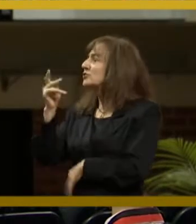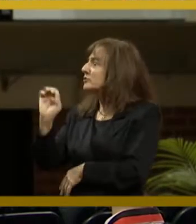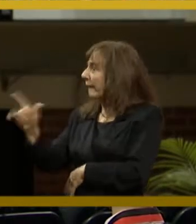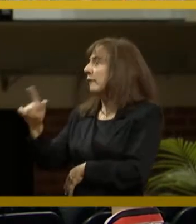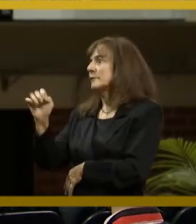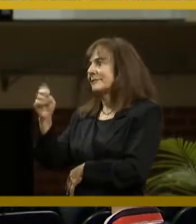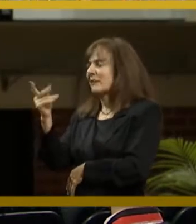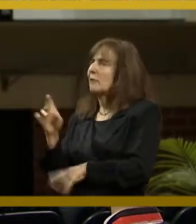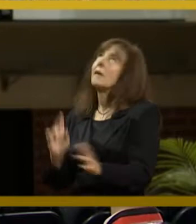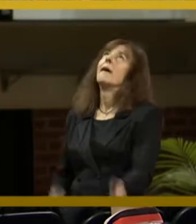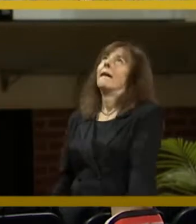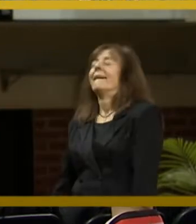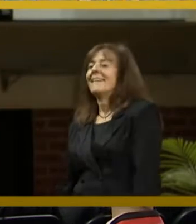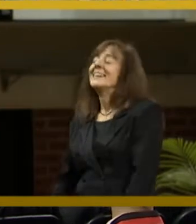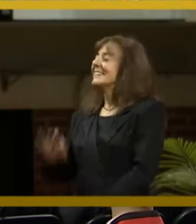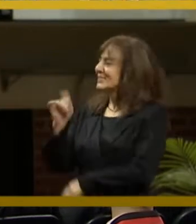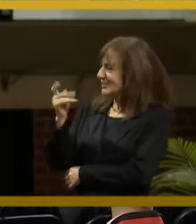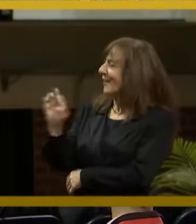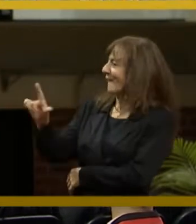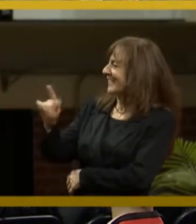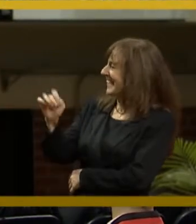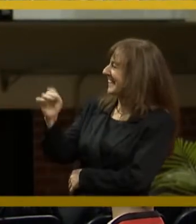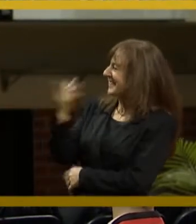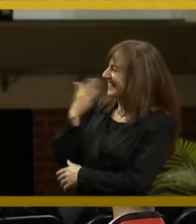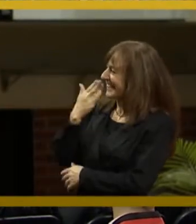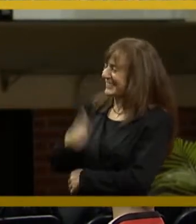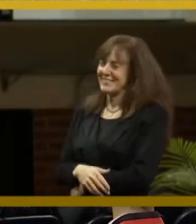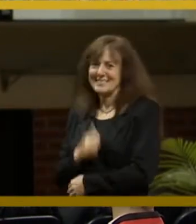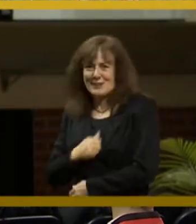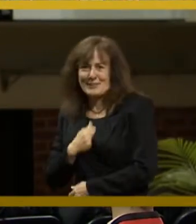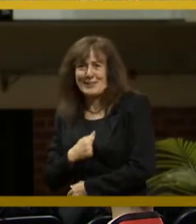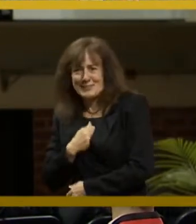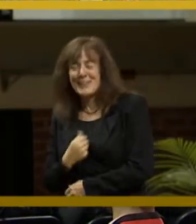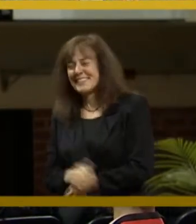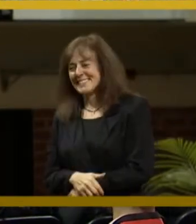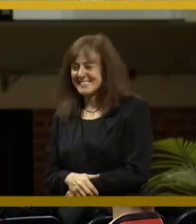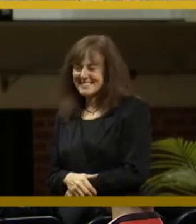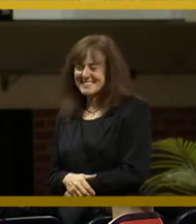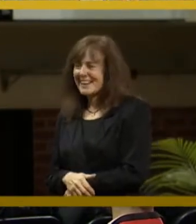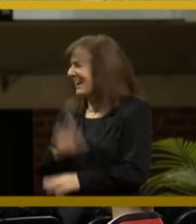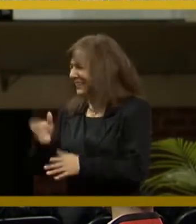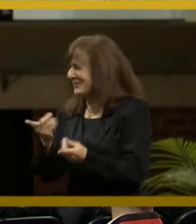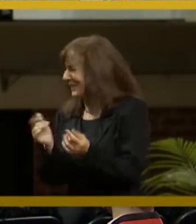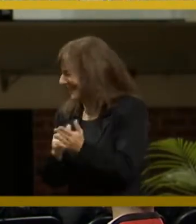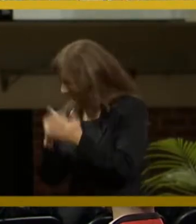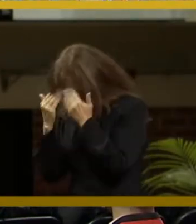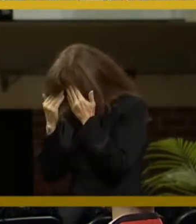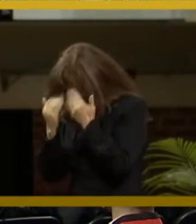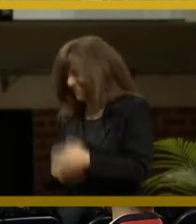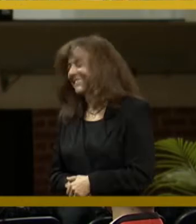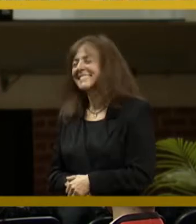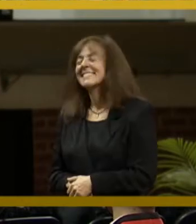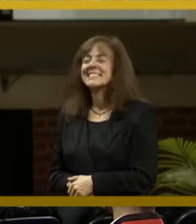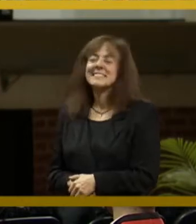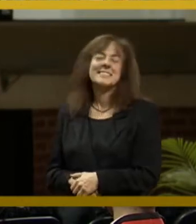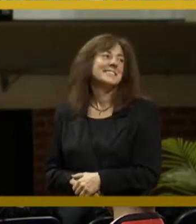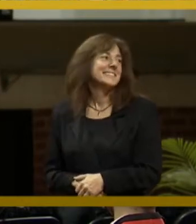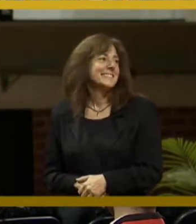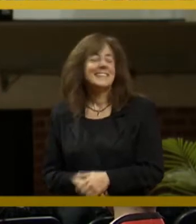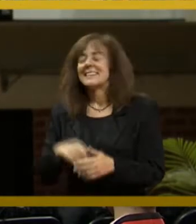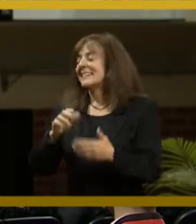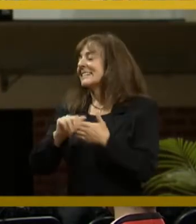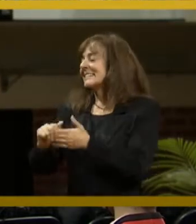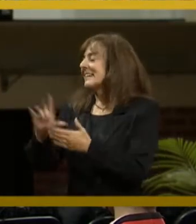Cheryl Tucker. Let's do that again. Well, Cheryl Tucker's here. Thank you, Cheryl. Sorry, Cheryl. I'll never do it again, Cheryl. The Dean